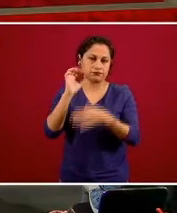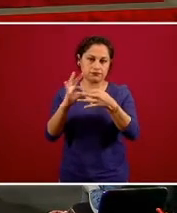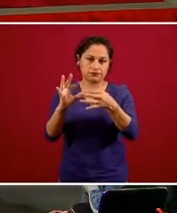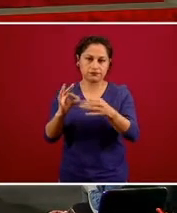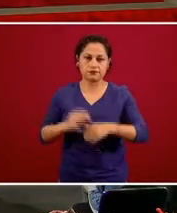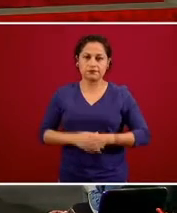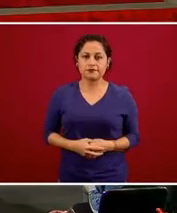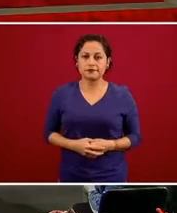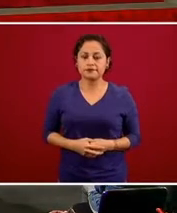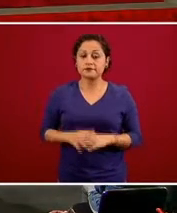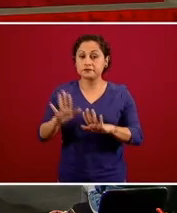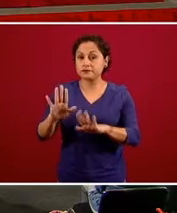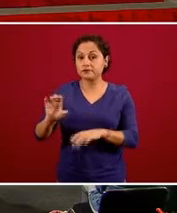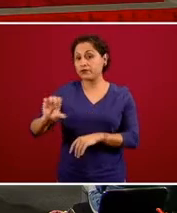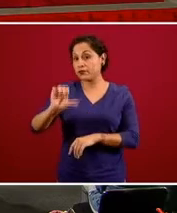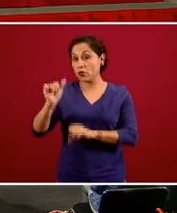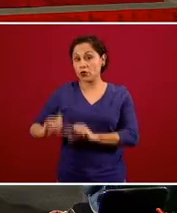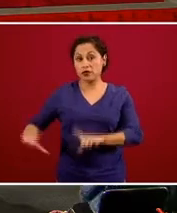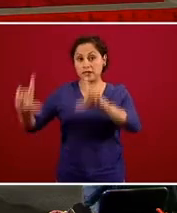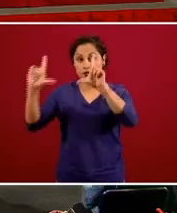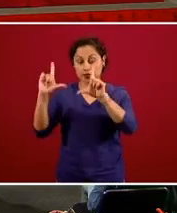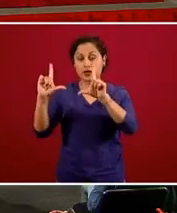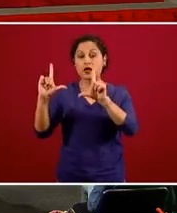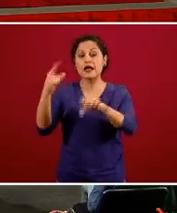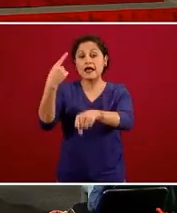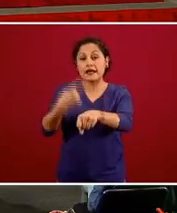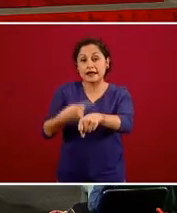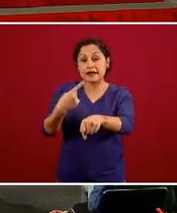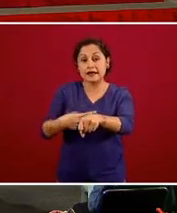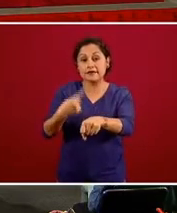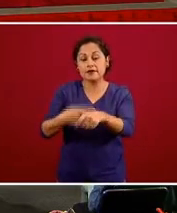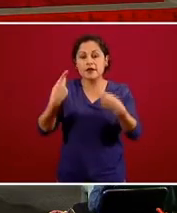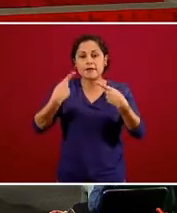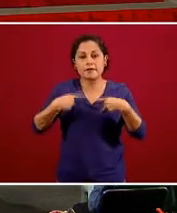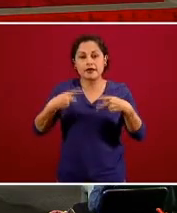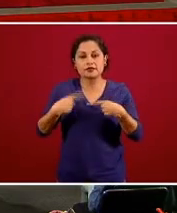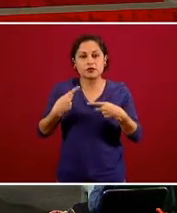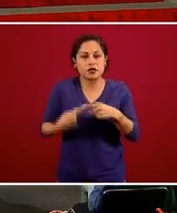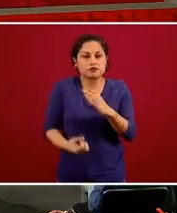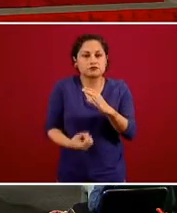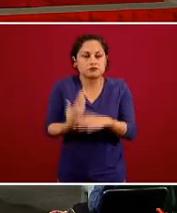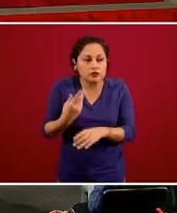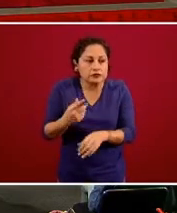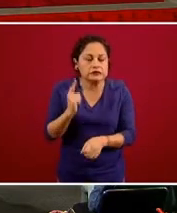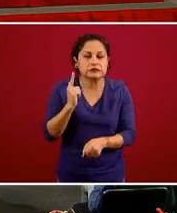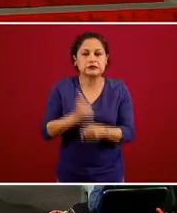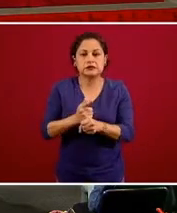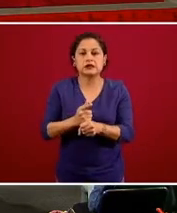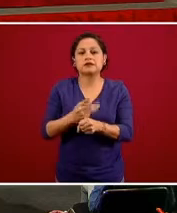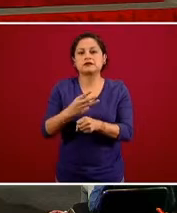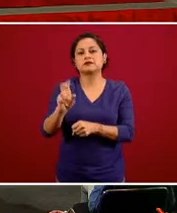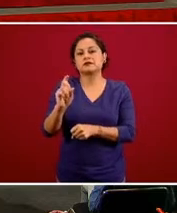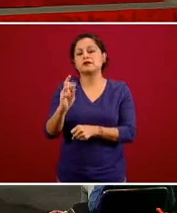37.84% of the overall confirmed cases. Here we have the epidemic curve.